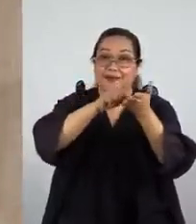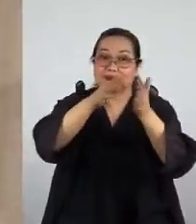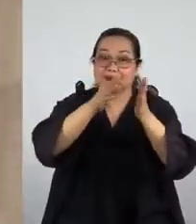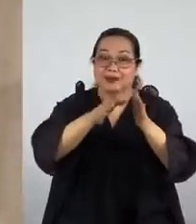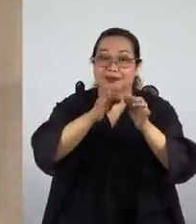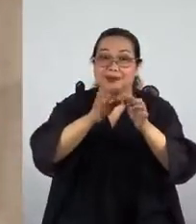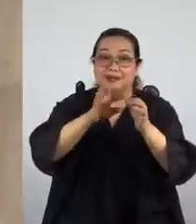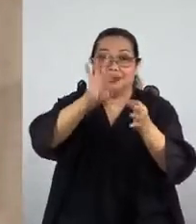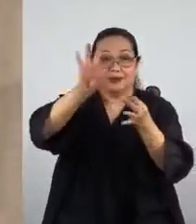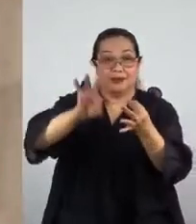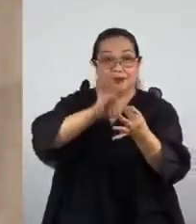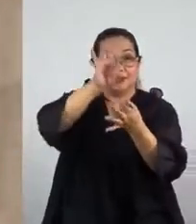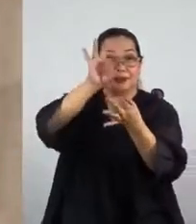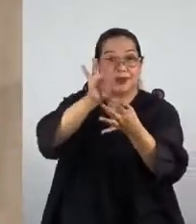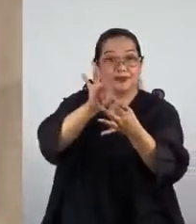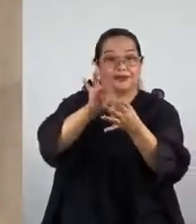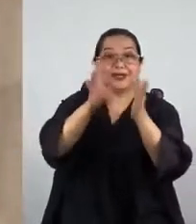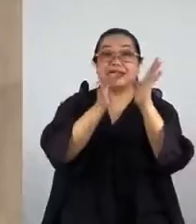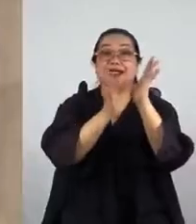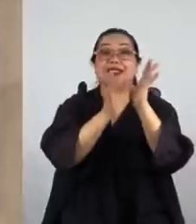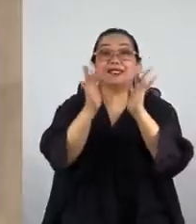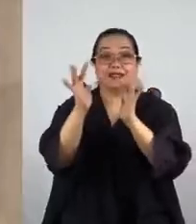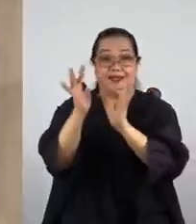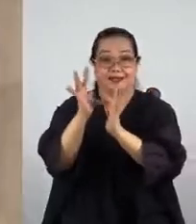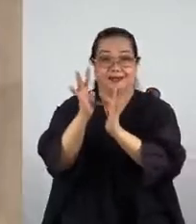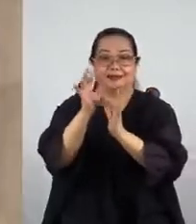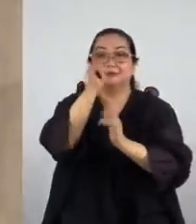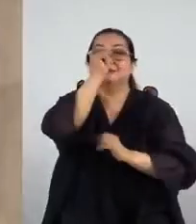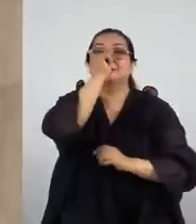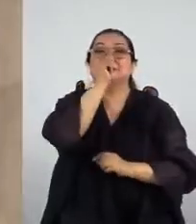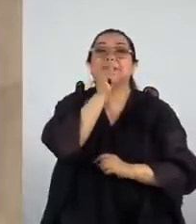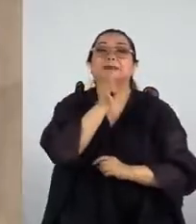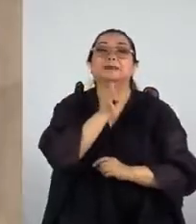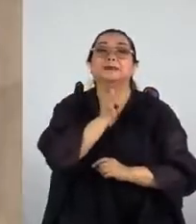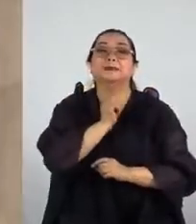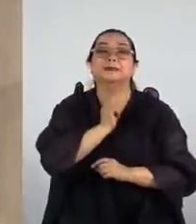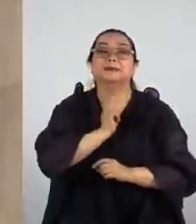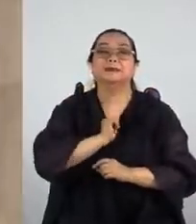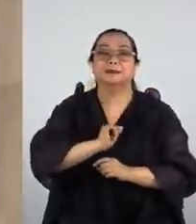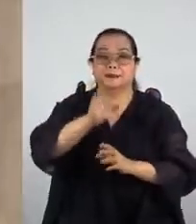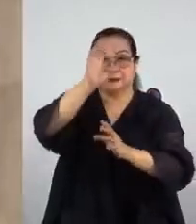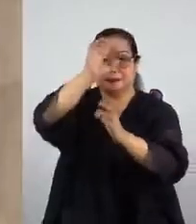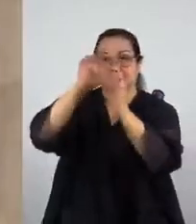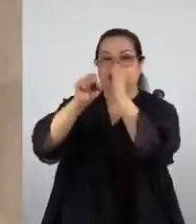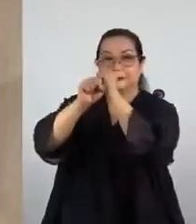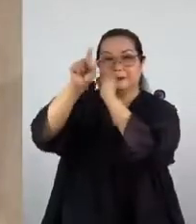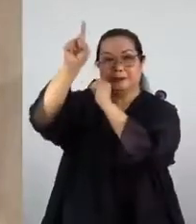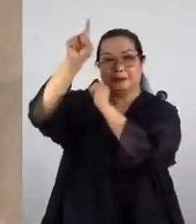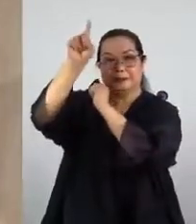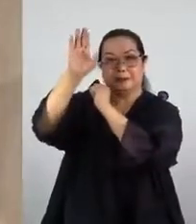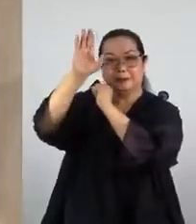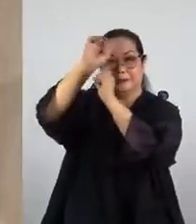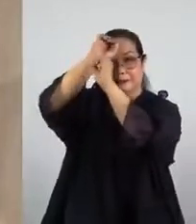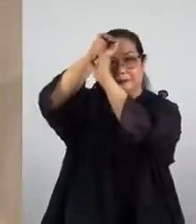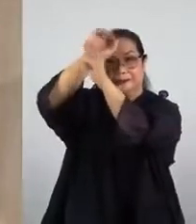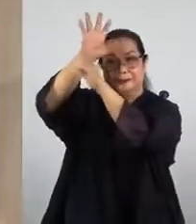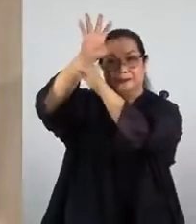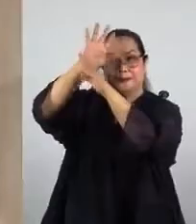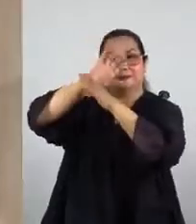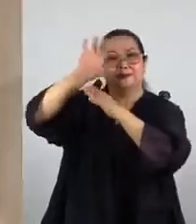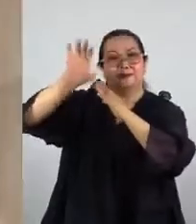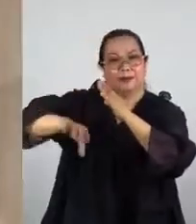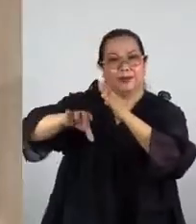our perfect Jesus endured as he trusted his Father